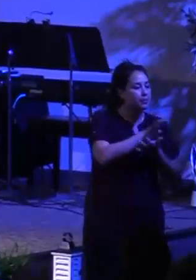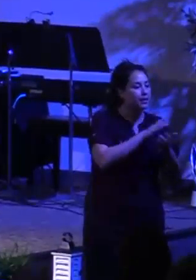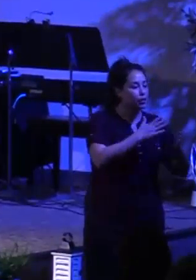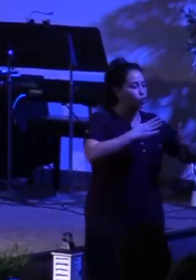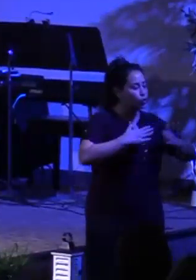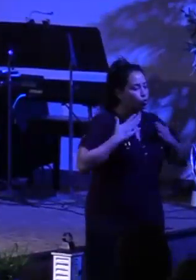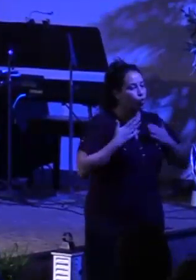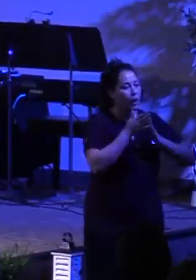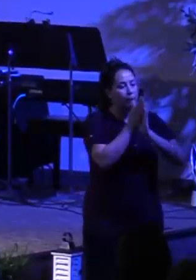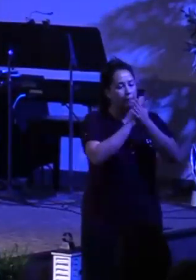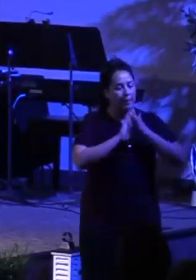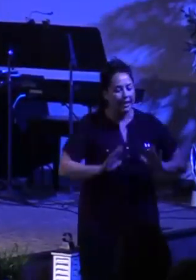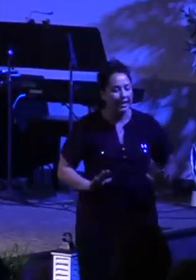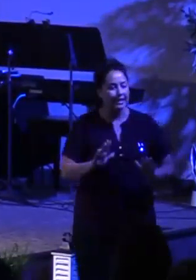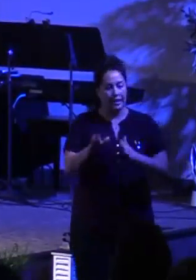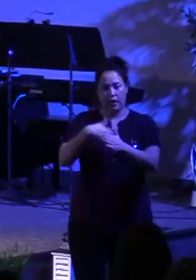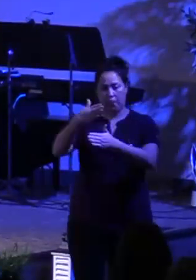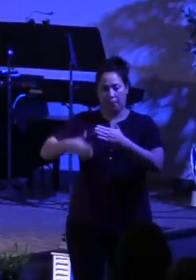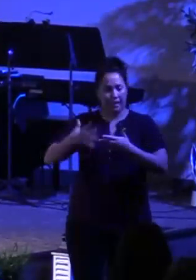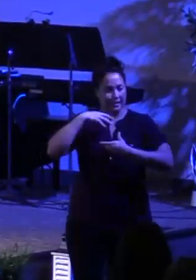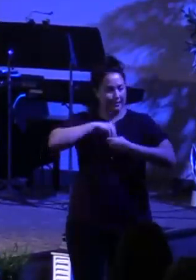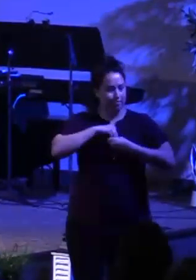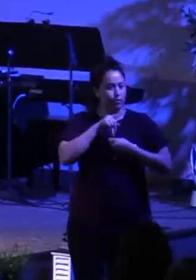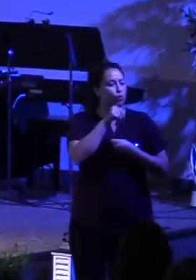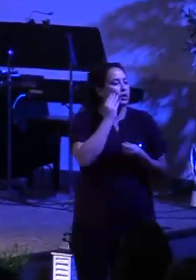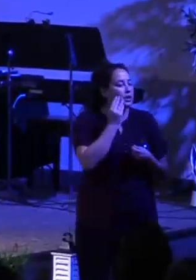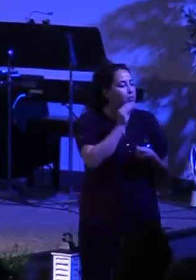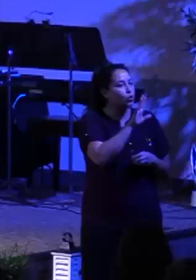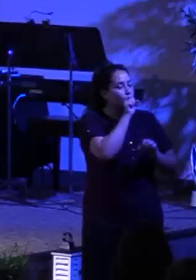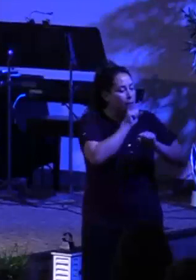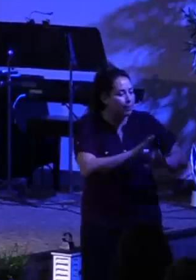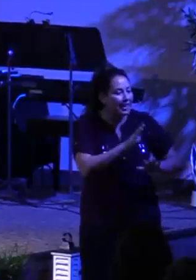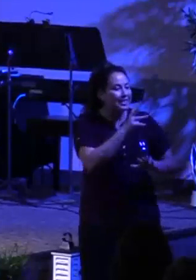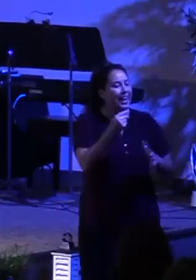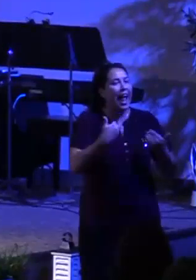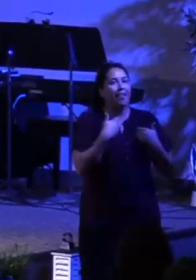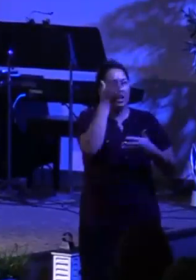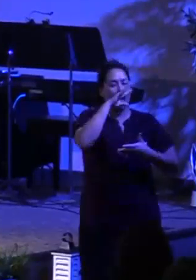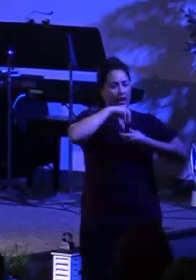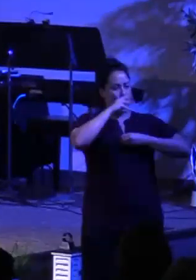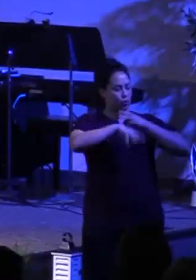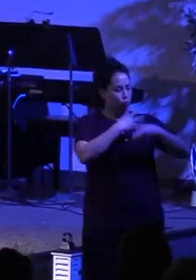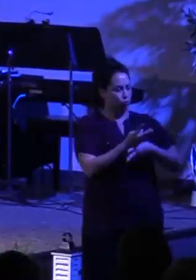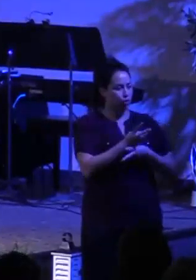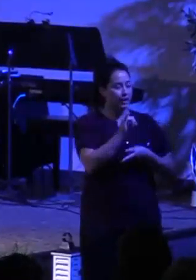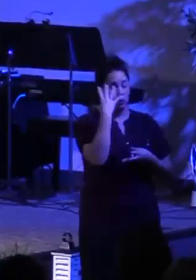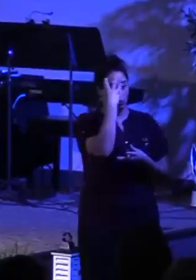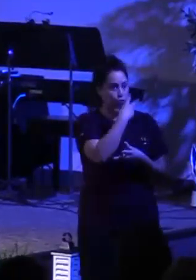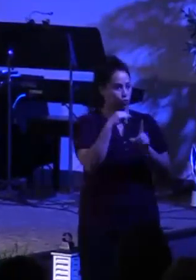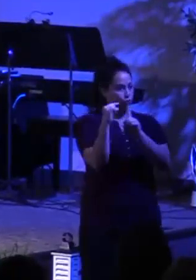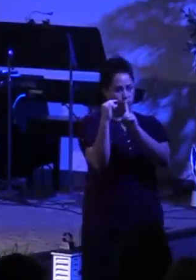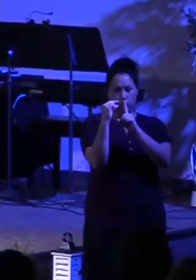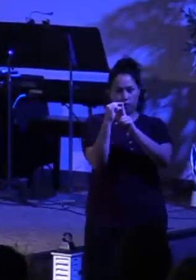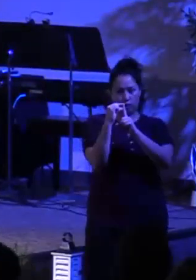peace, completeness, experiencing the blessings and the presence of God. It's this beautiful word that